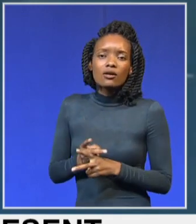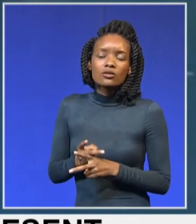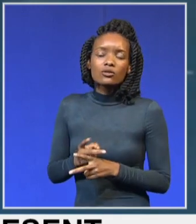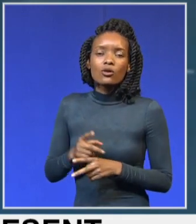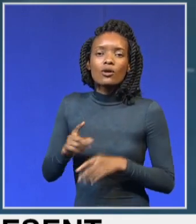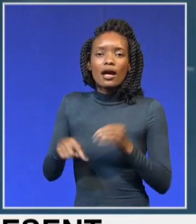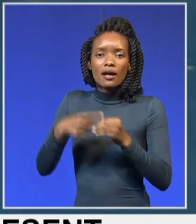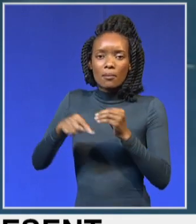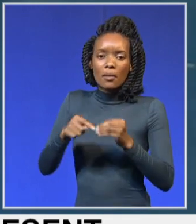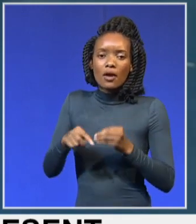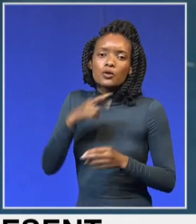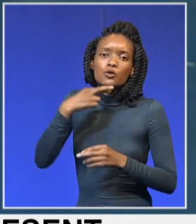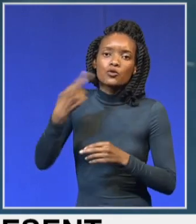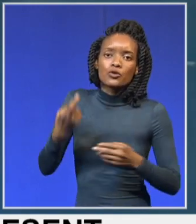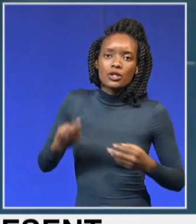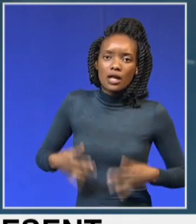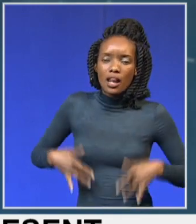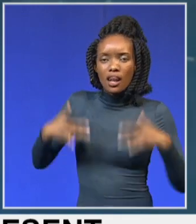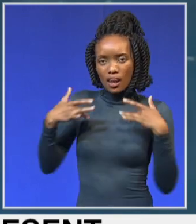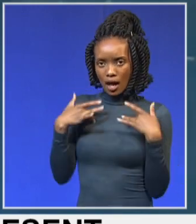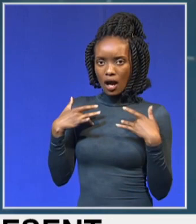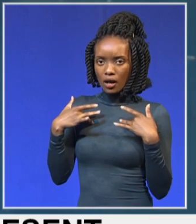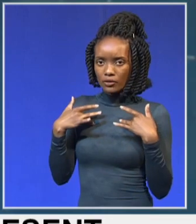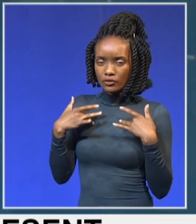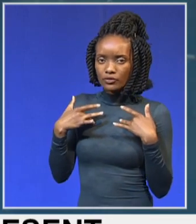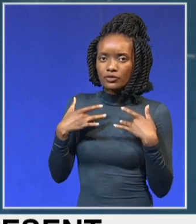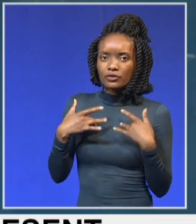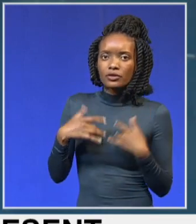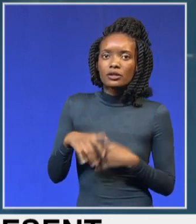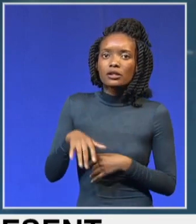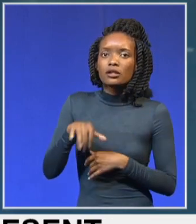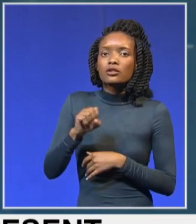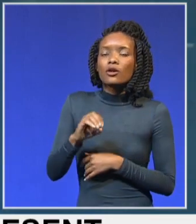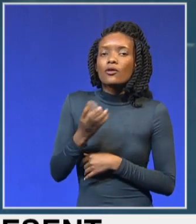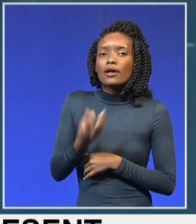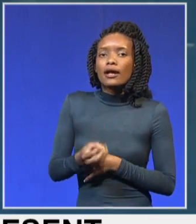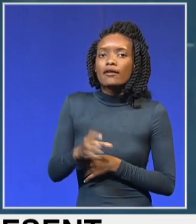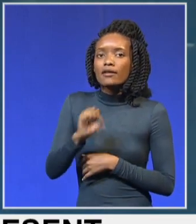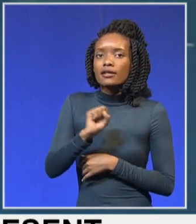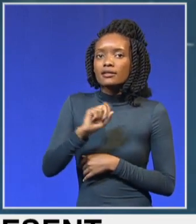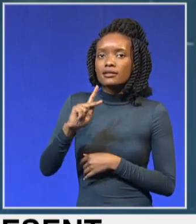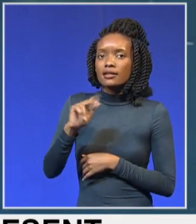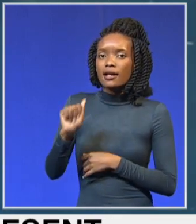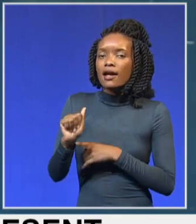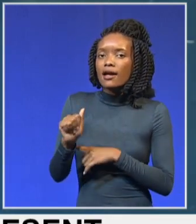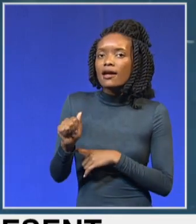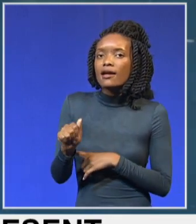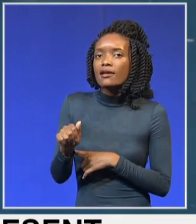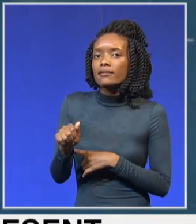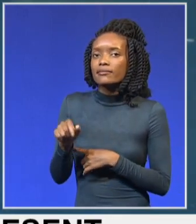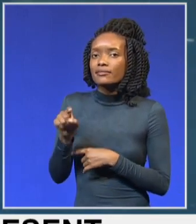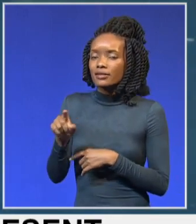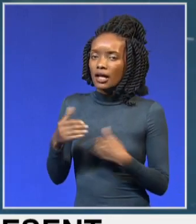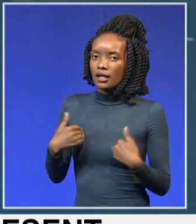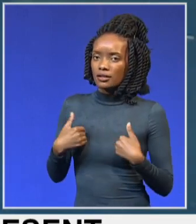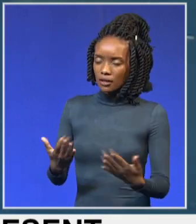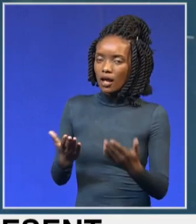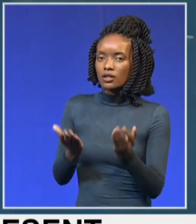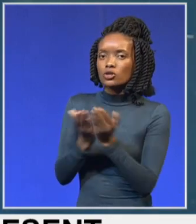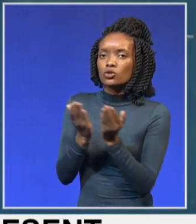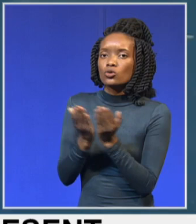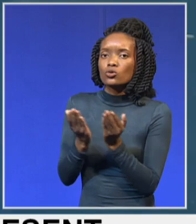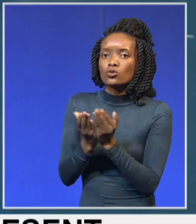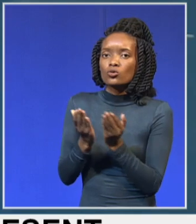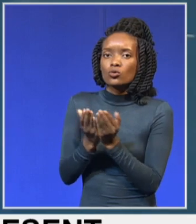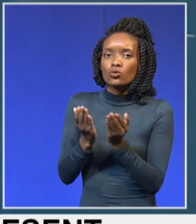have the SKA here. So with the SKA comes the robotics. So the learners starts at school on to